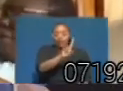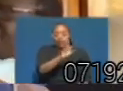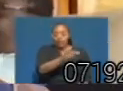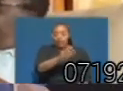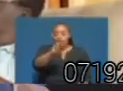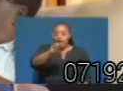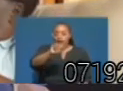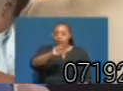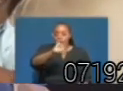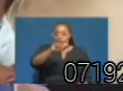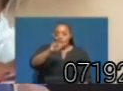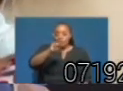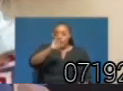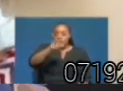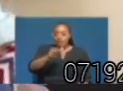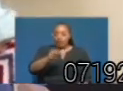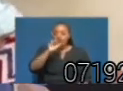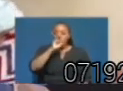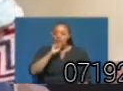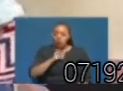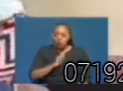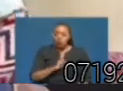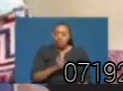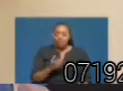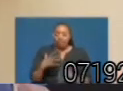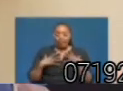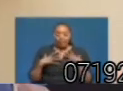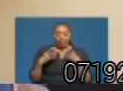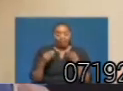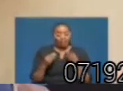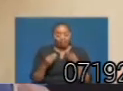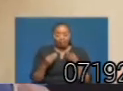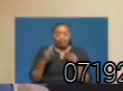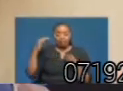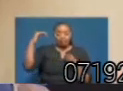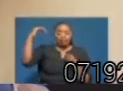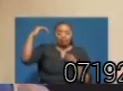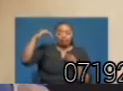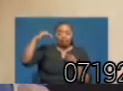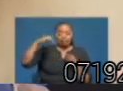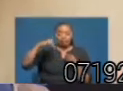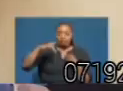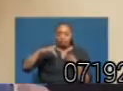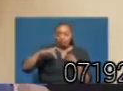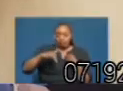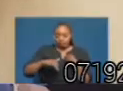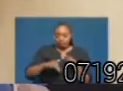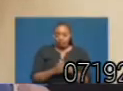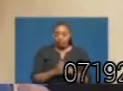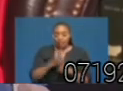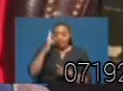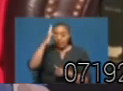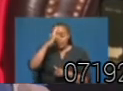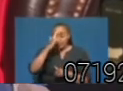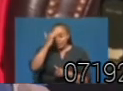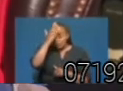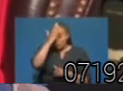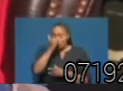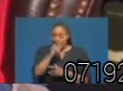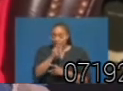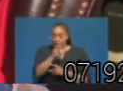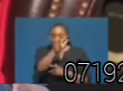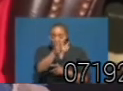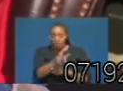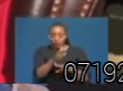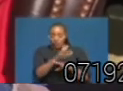Despite his advanced age, his health continues to deteriorate. The reason being that the individual who once